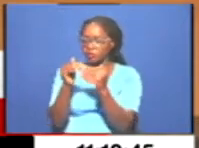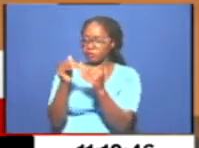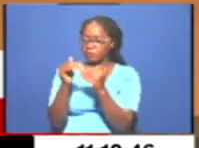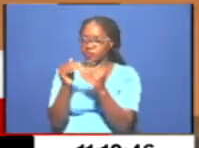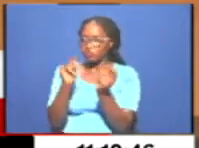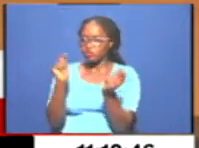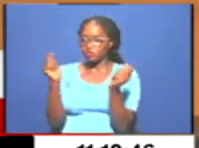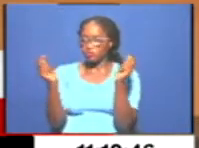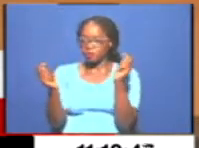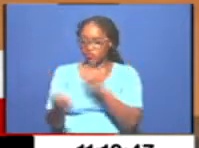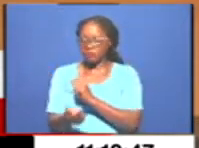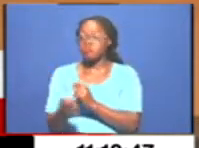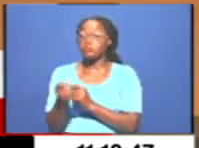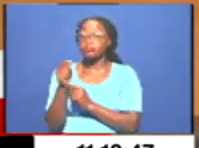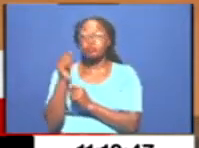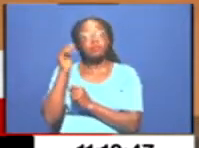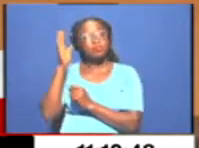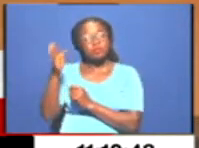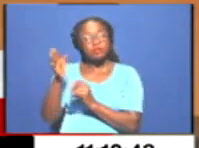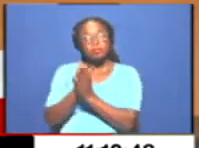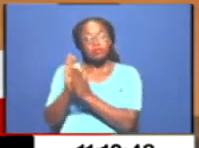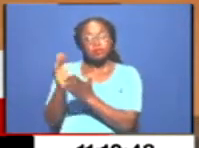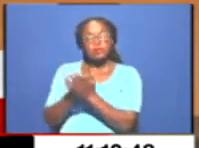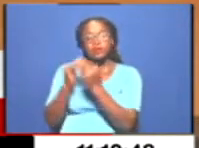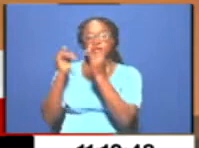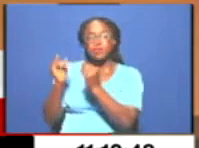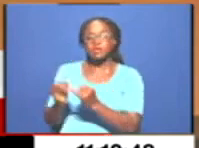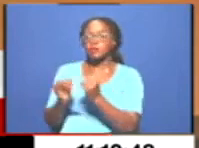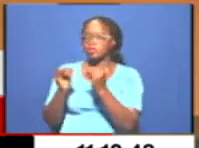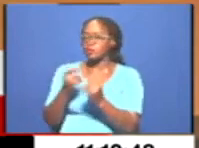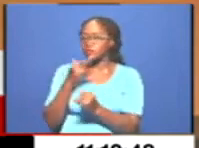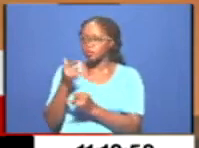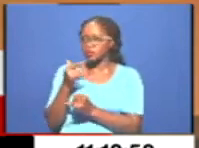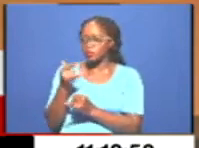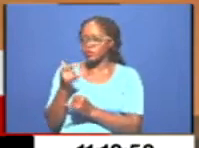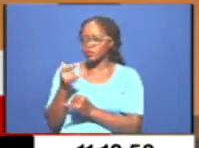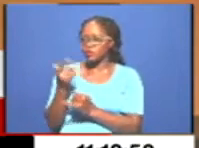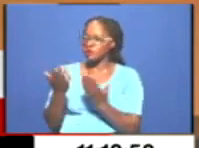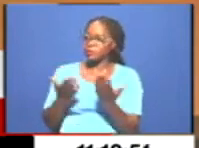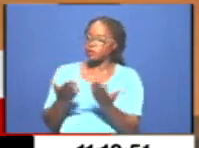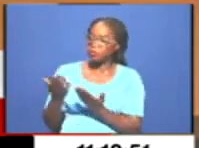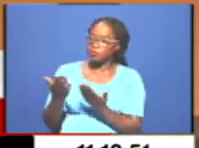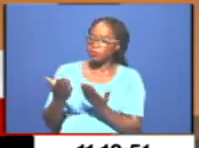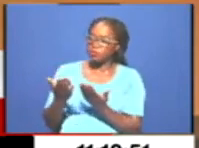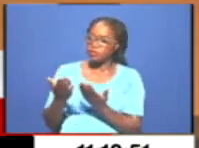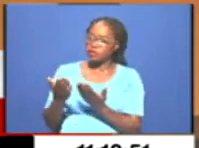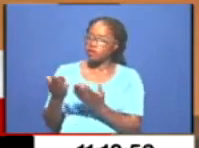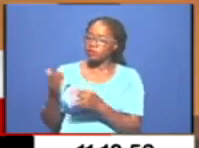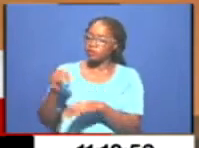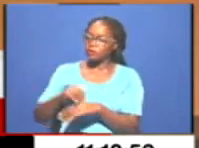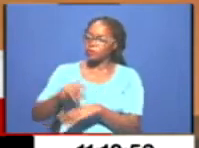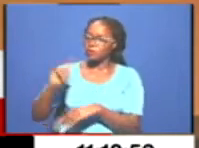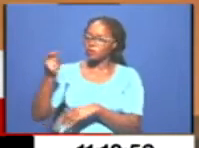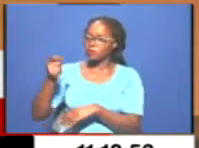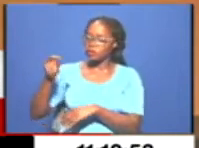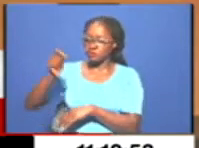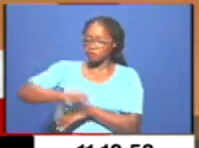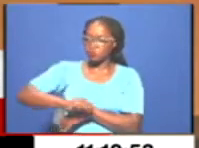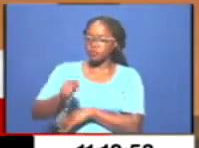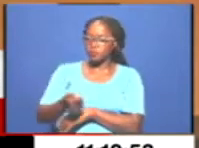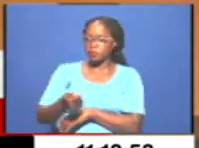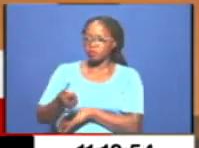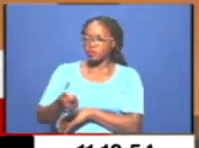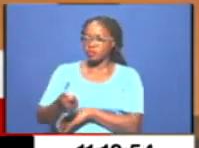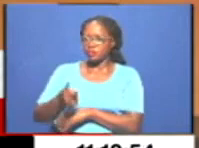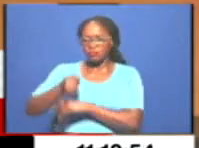transformation. Now, there are some individuals, like the one you mentioned, the one who was serving at the Kenya Golf Union. There are some individuals who have